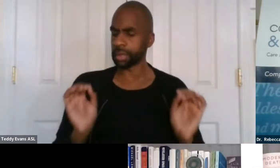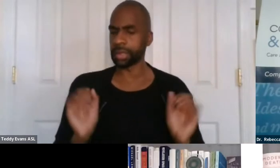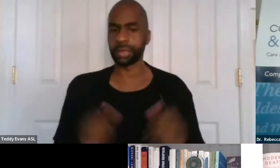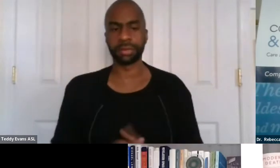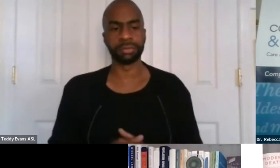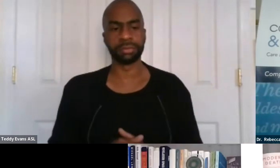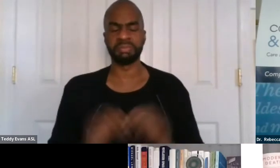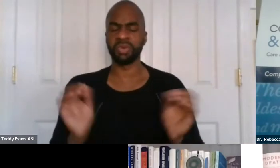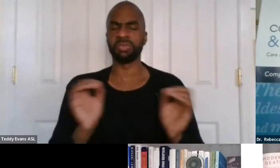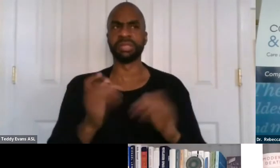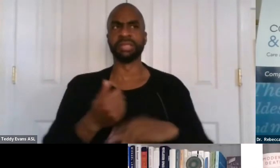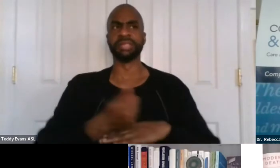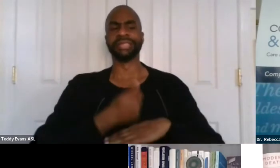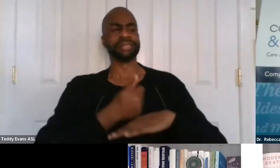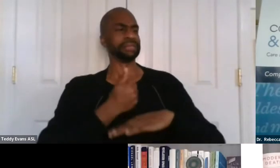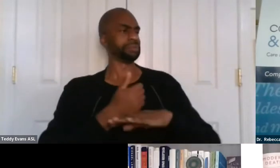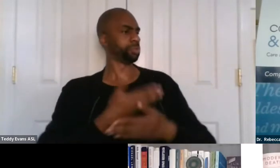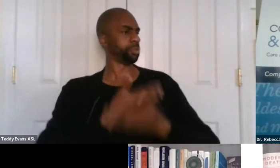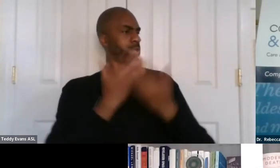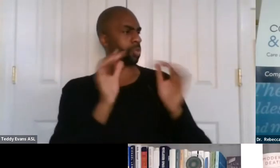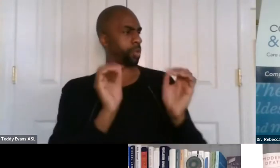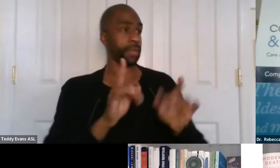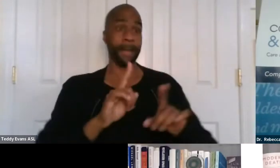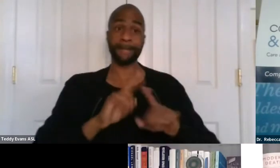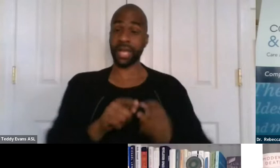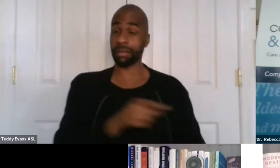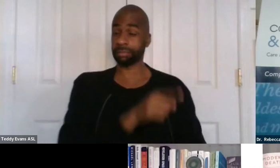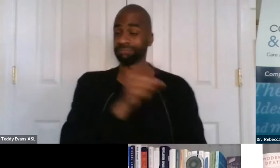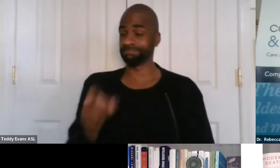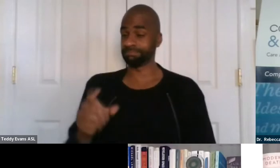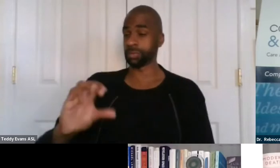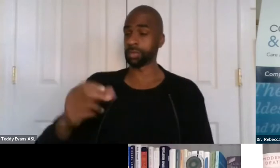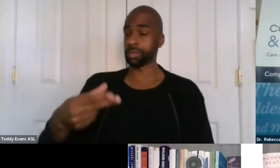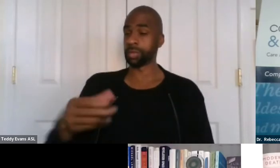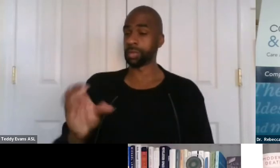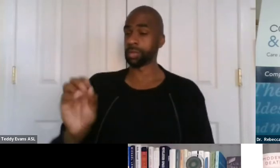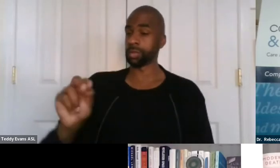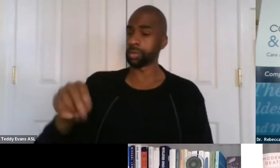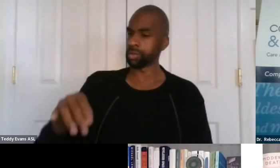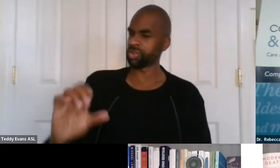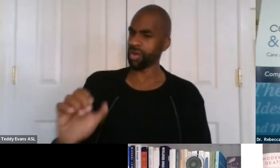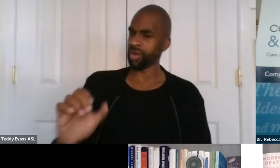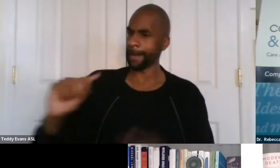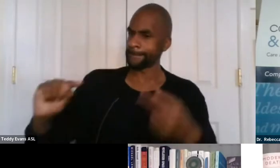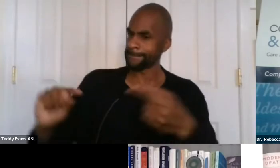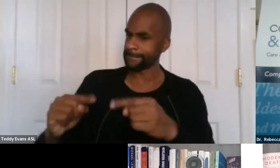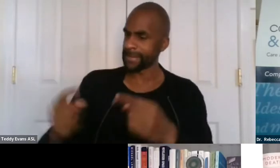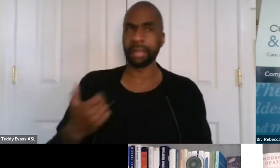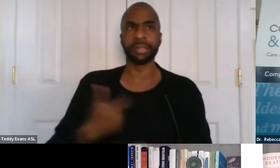threat. But in patients who have chronic pain, many times the pain might be as severe and our reaction is the same, even